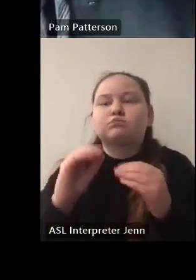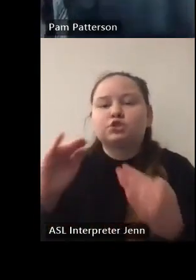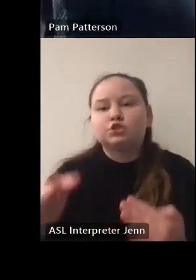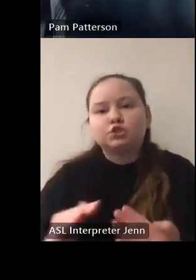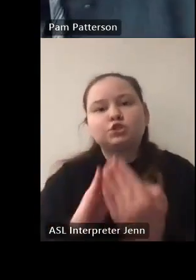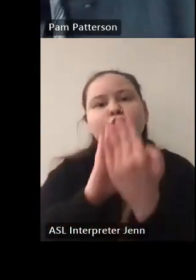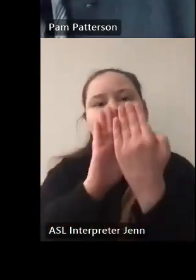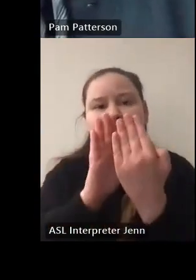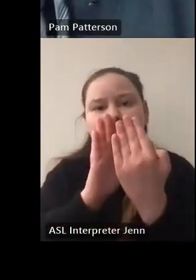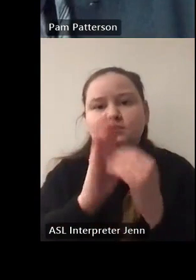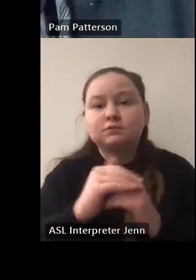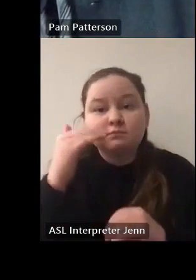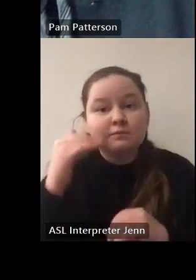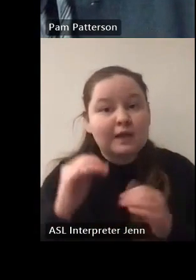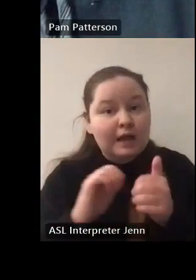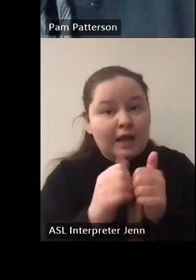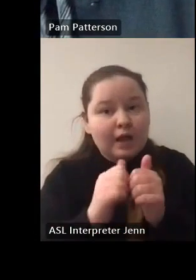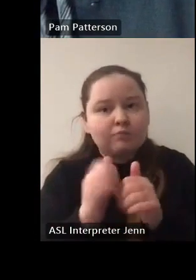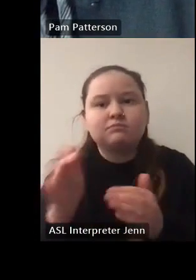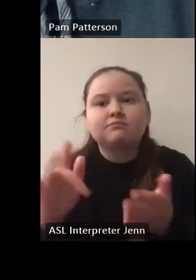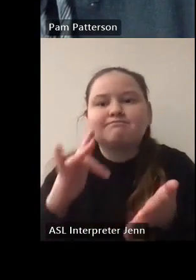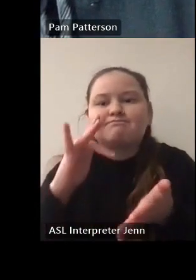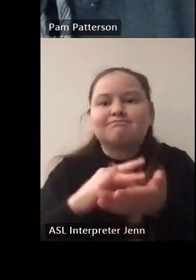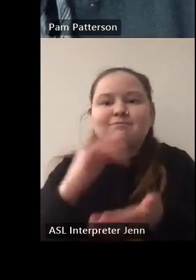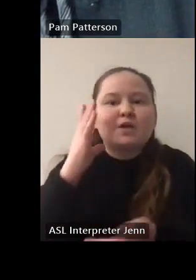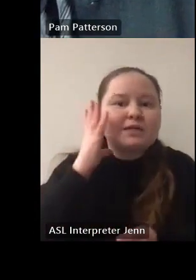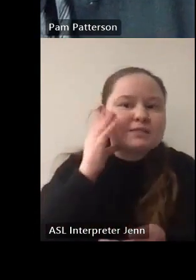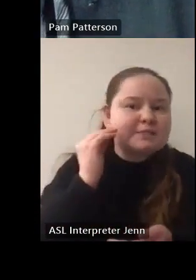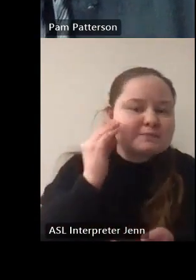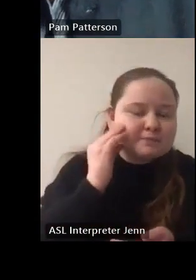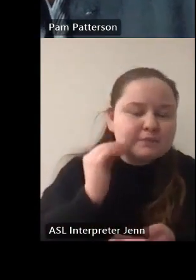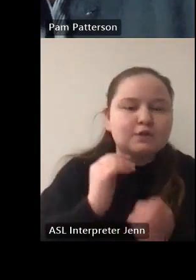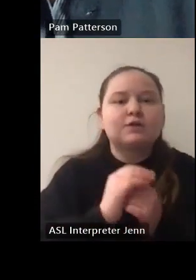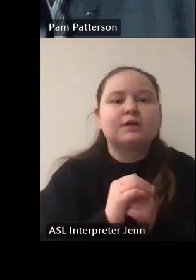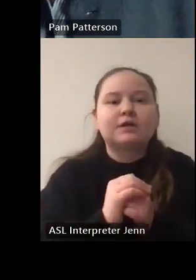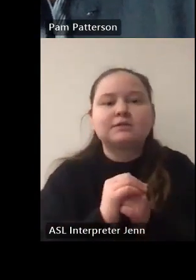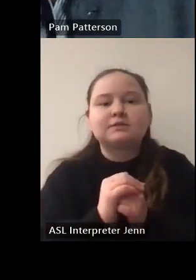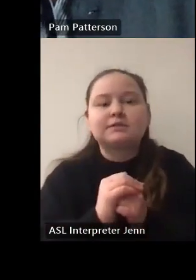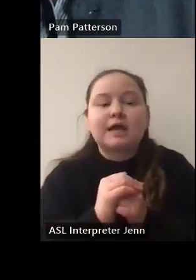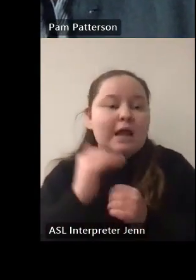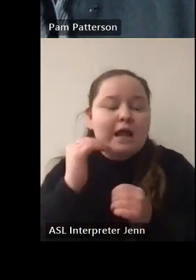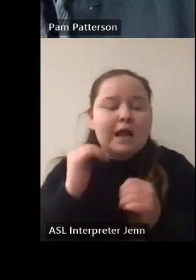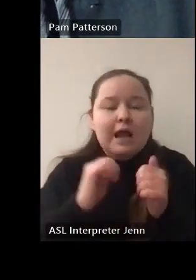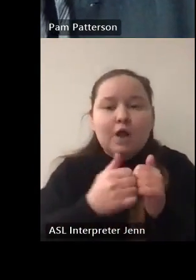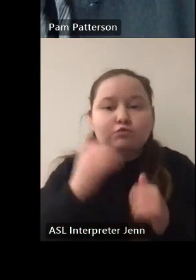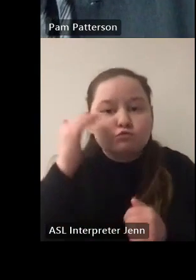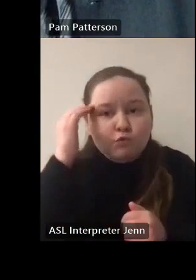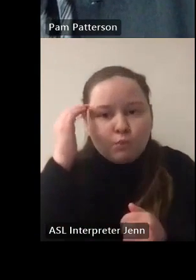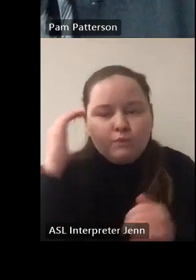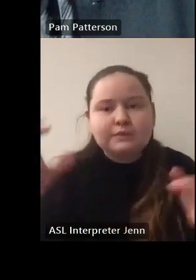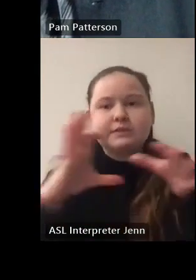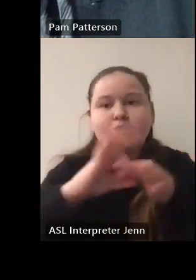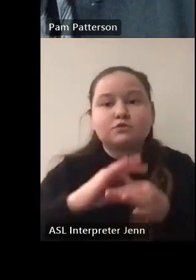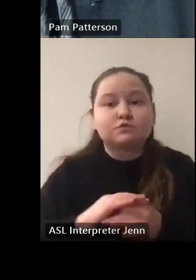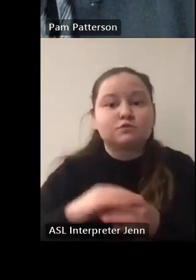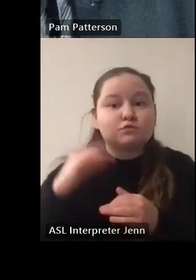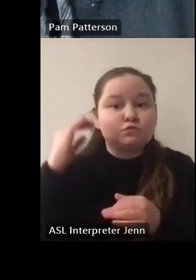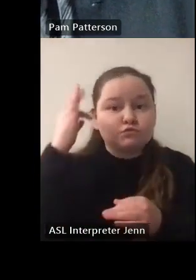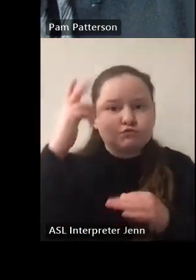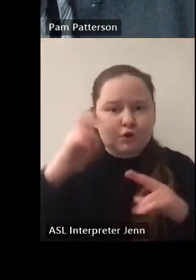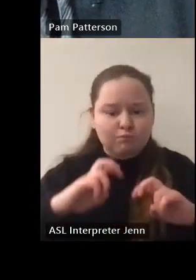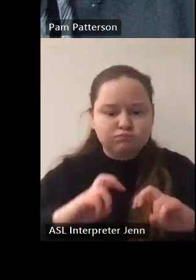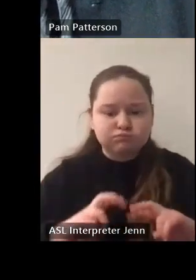by centering disability experience and ways of knowing as critical frameworks that treat disability as